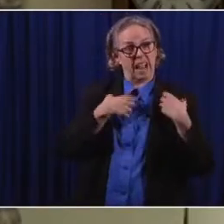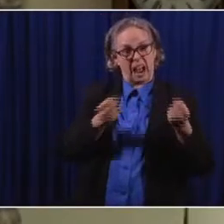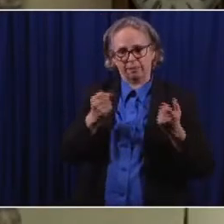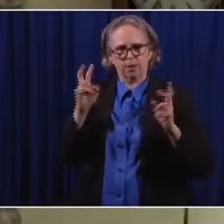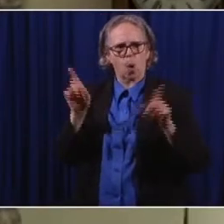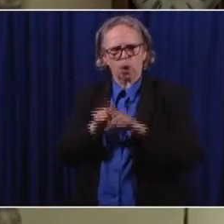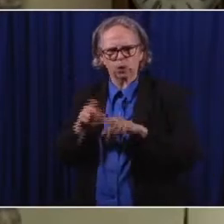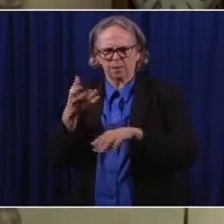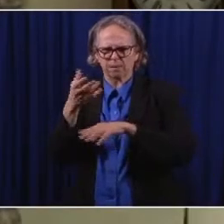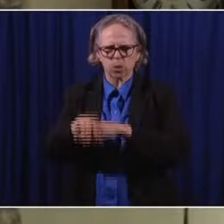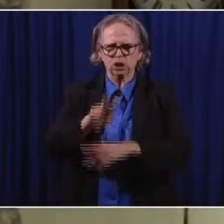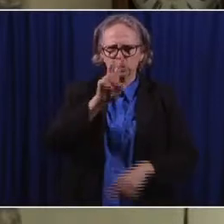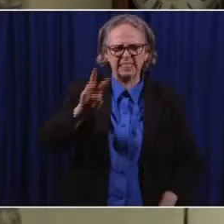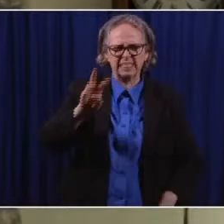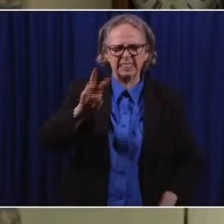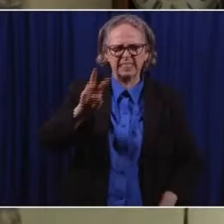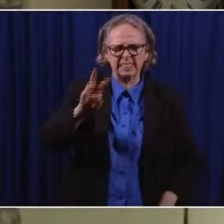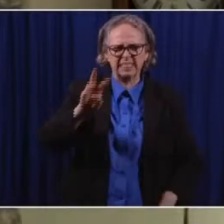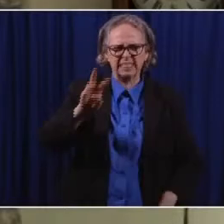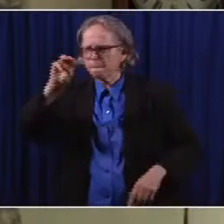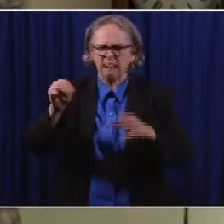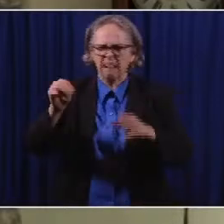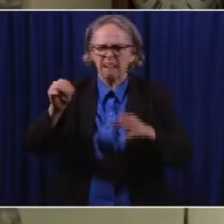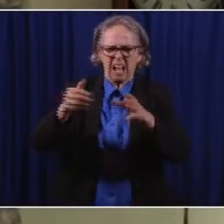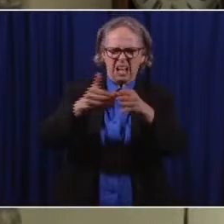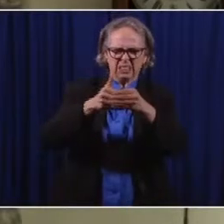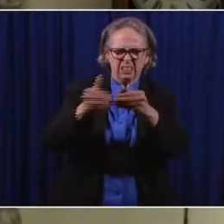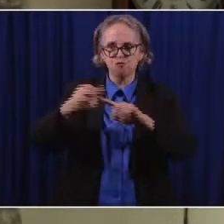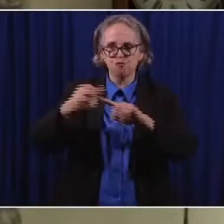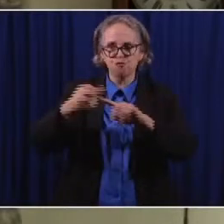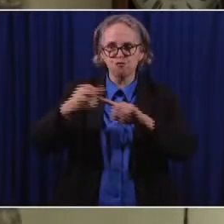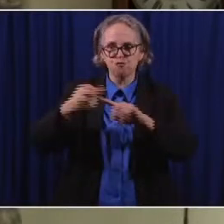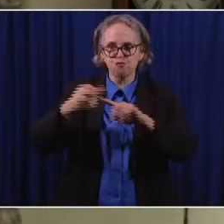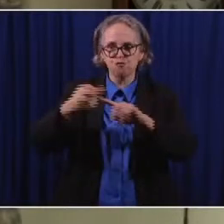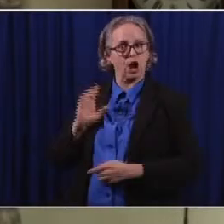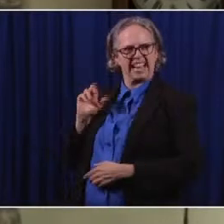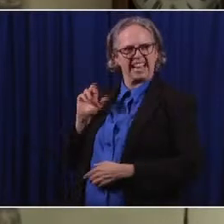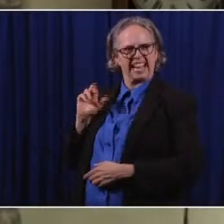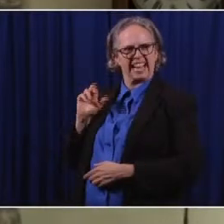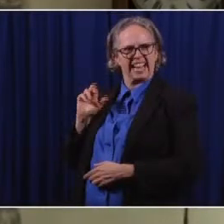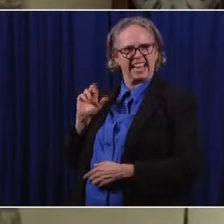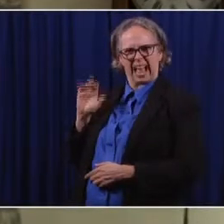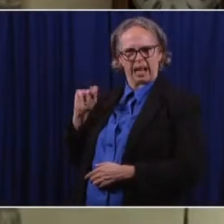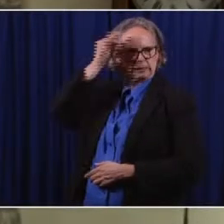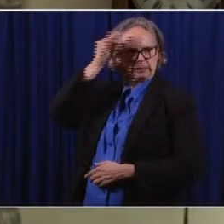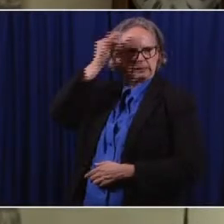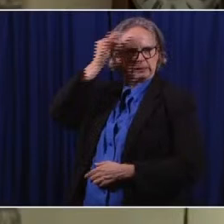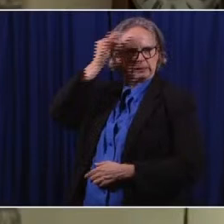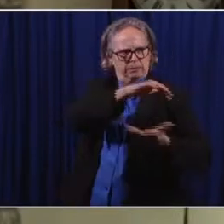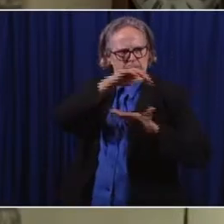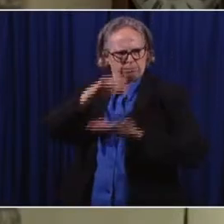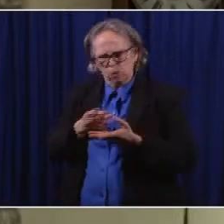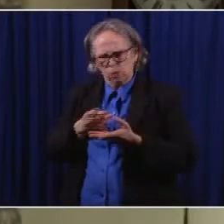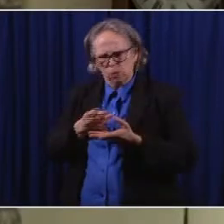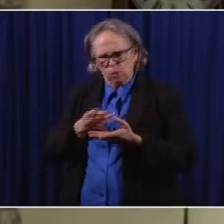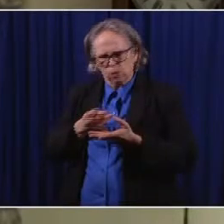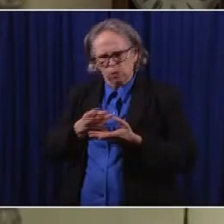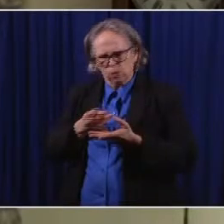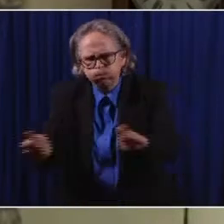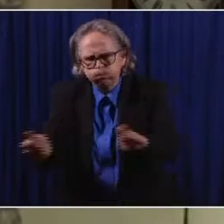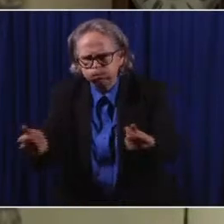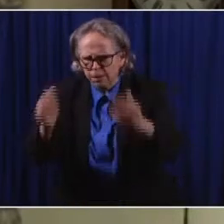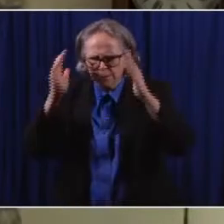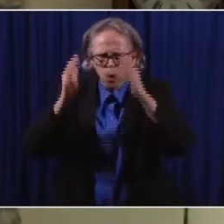camp operators to improve the health and safety of their work sites and camps to reduce COVID-19 transmission. Those improvements